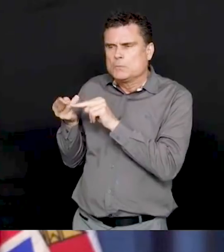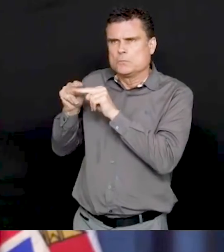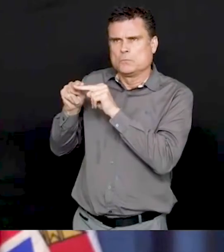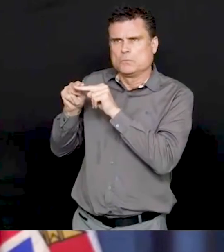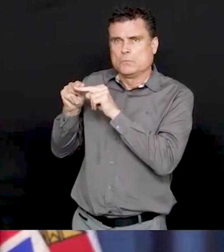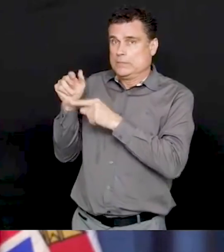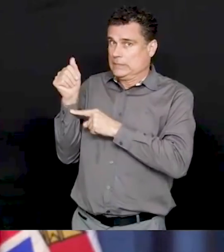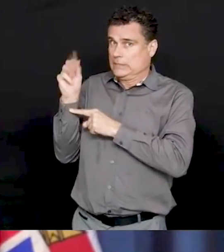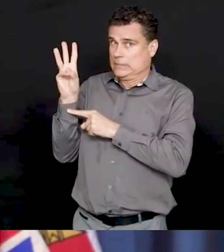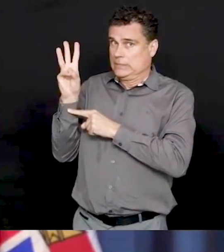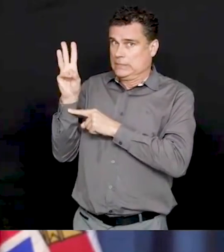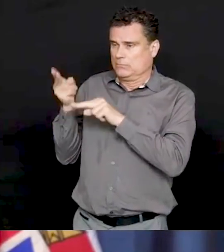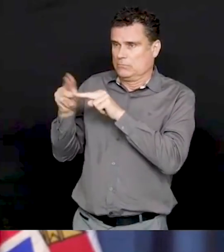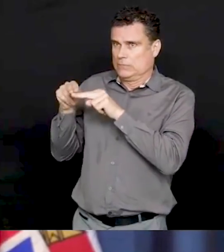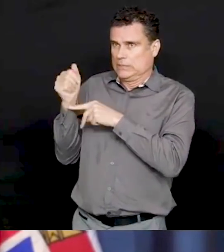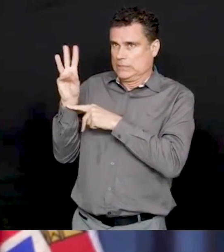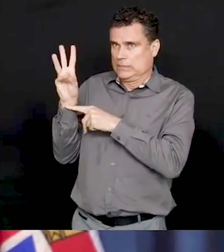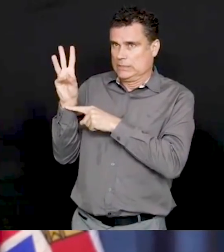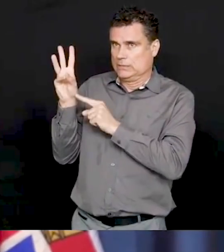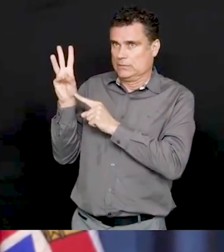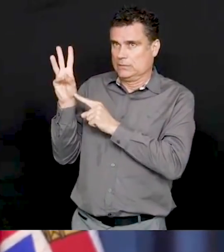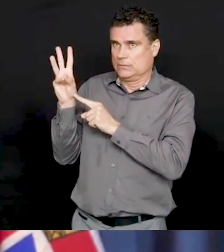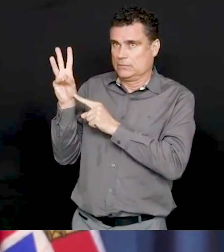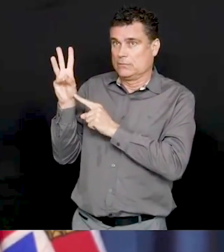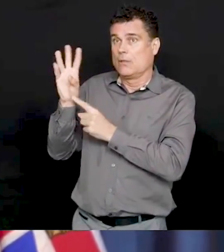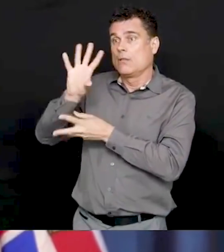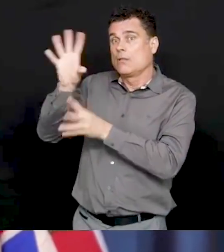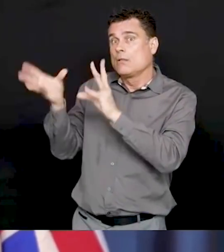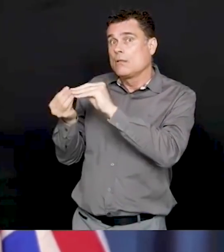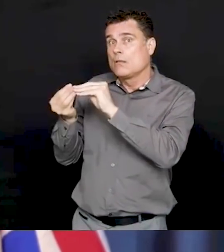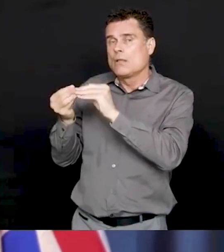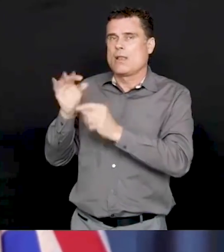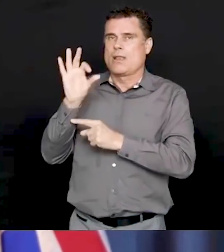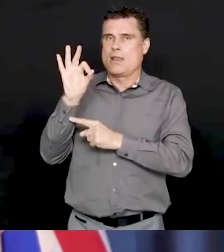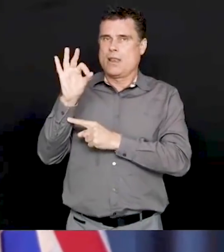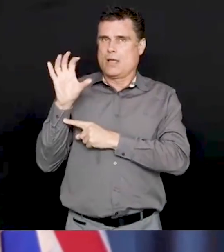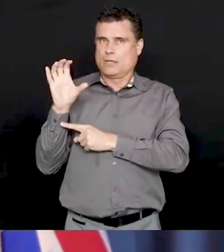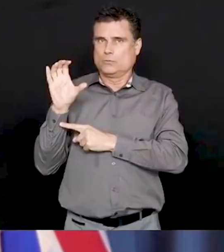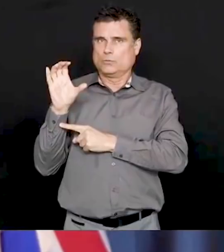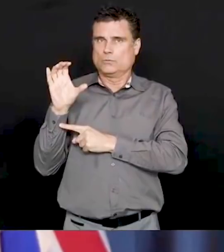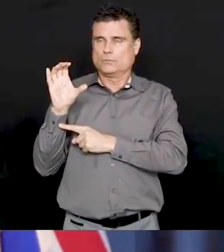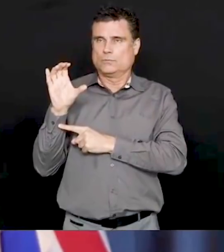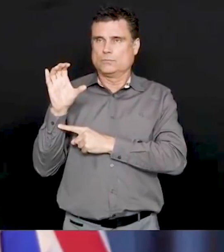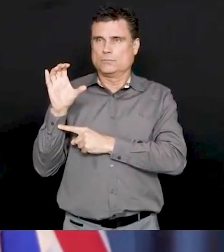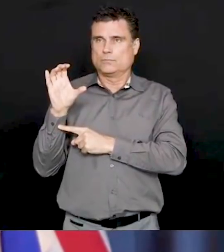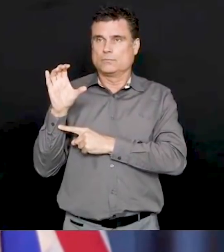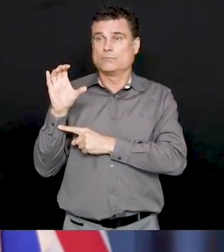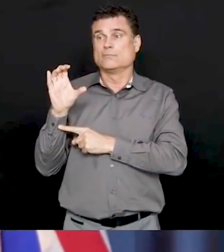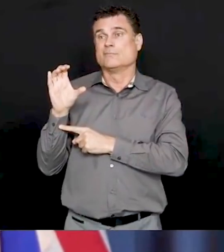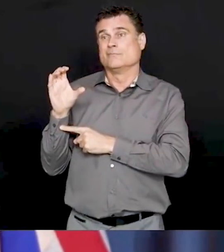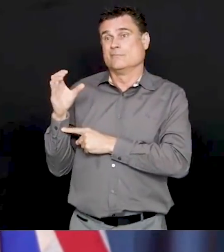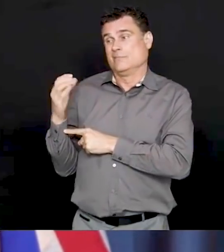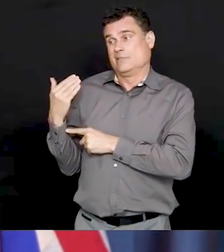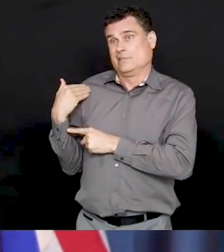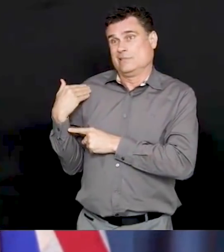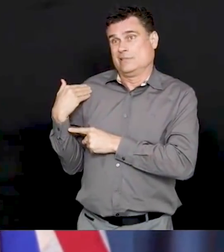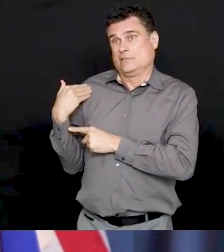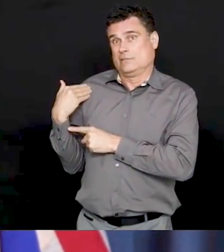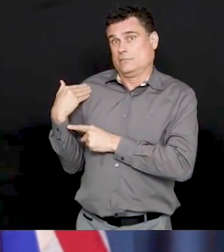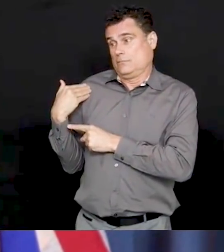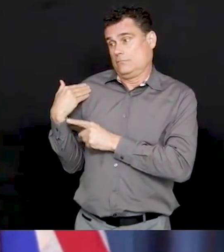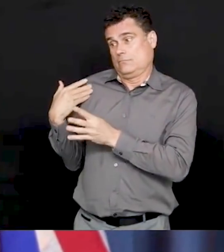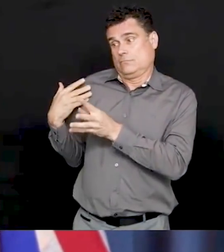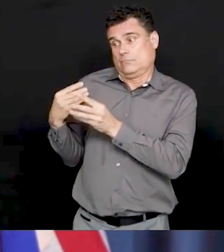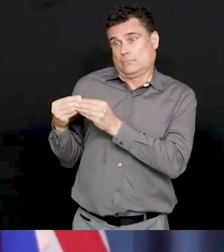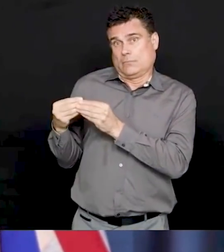which brought us up to 900. And then in the last 24 hours, we've had an additional 70 new cases, bringing our total